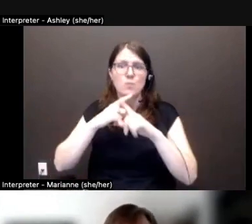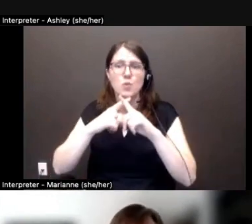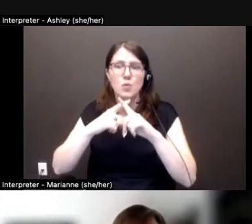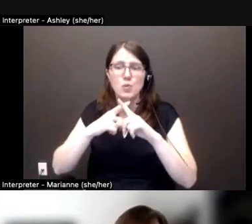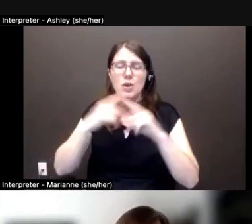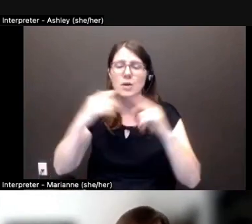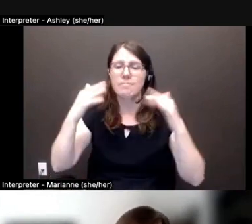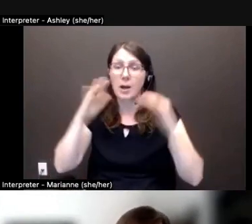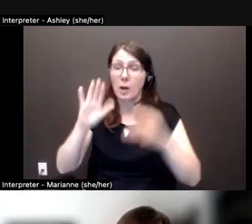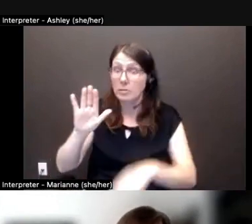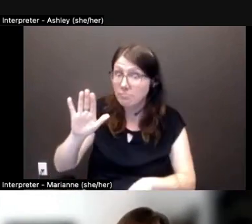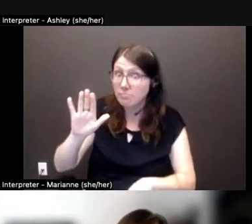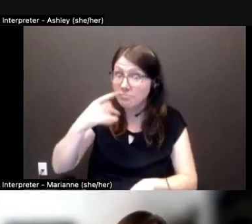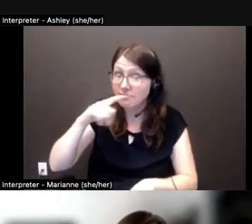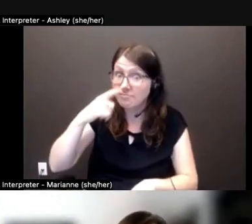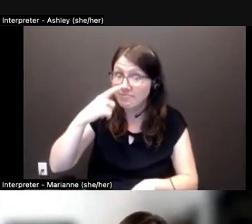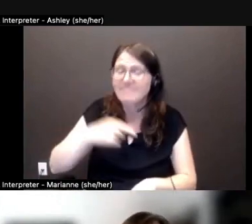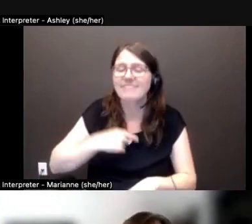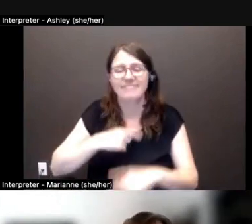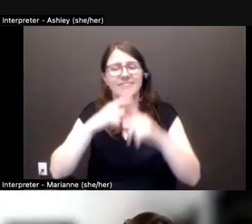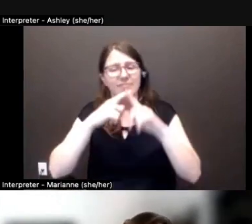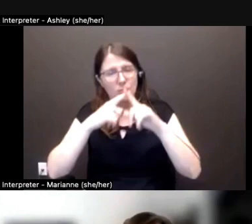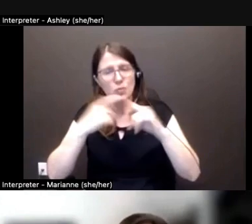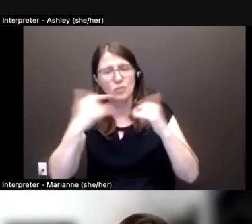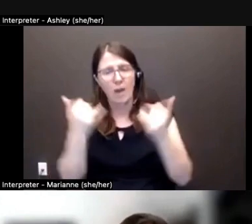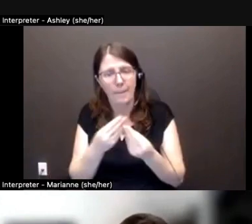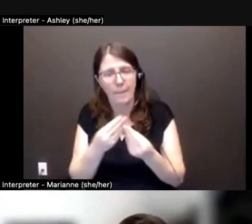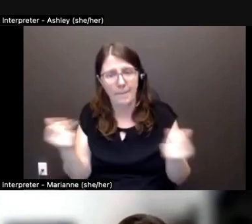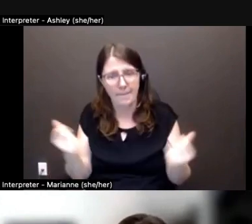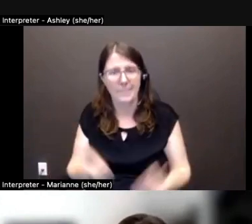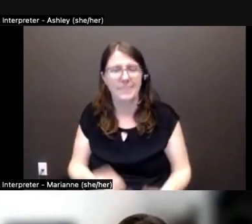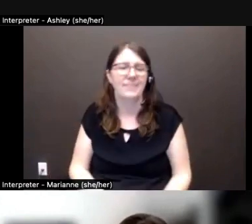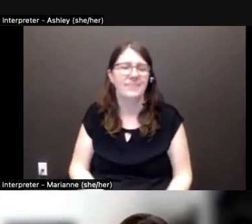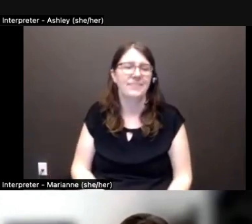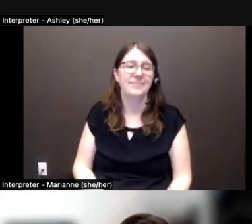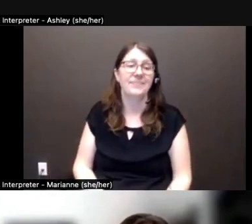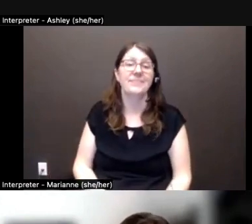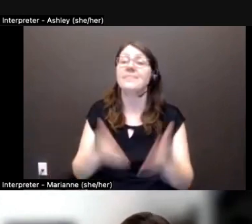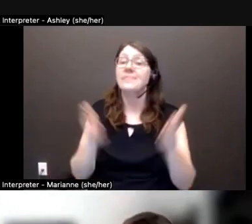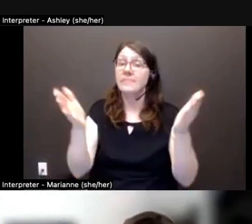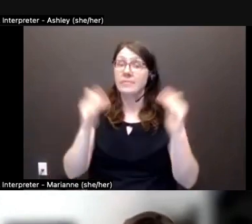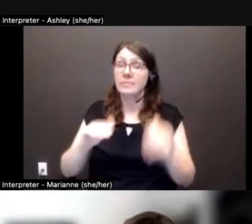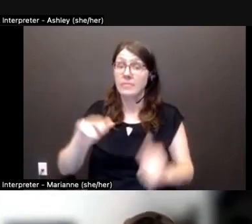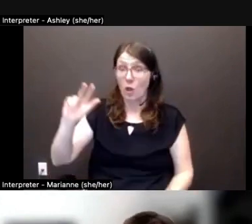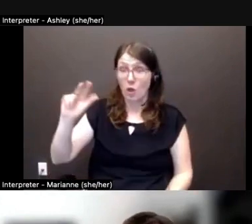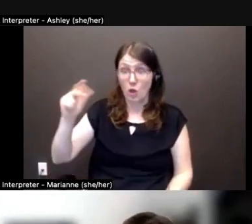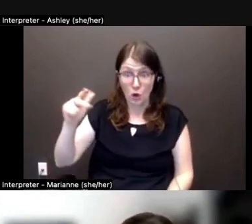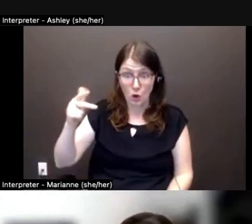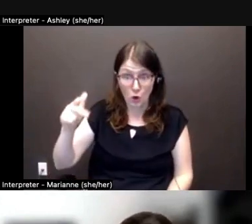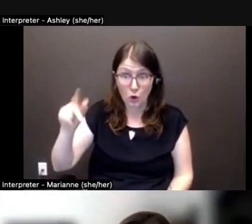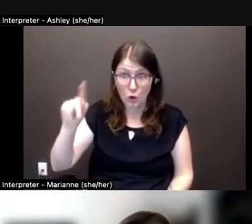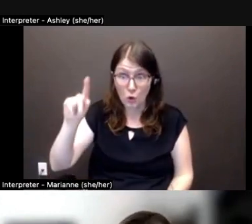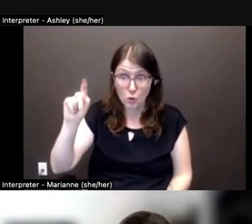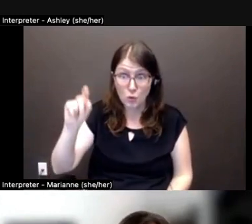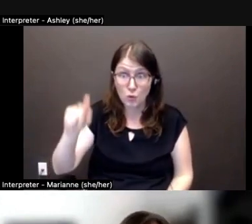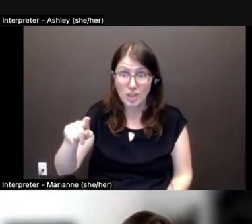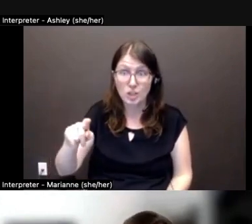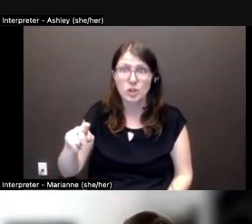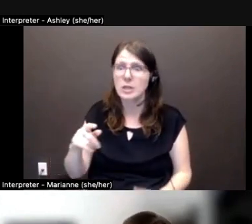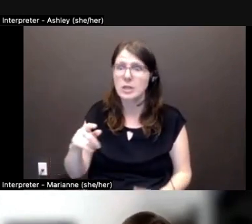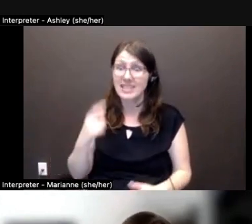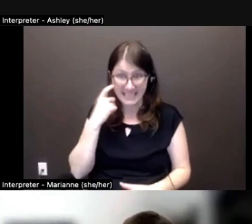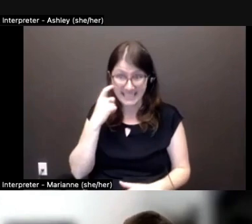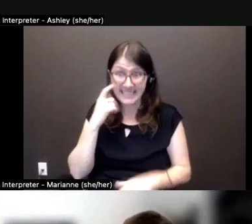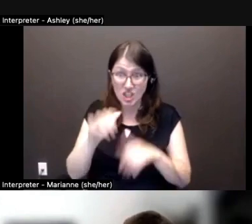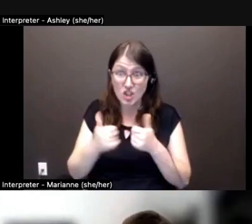so again, we'll go in the same order. And now we'll hear how each group overcame those challenges to